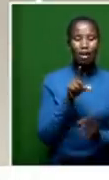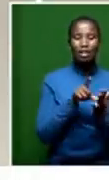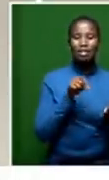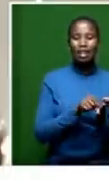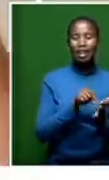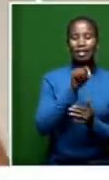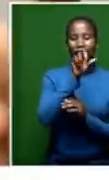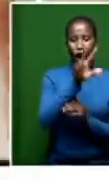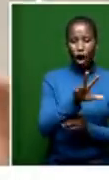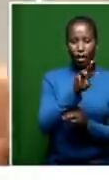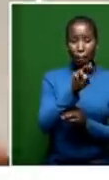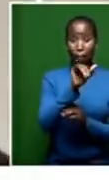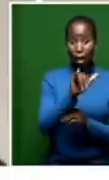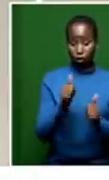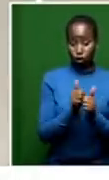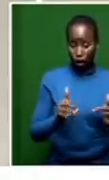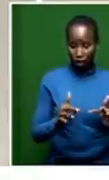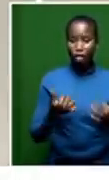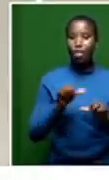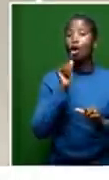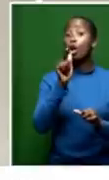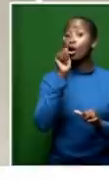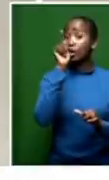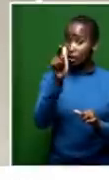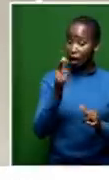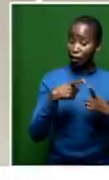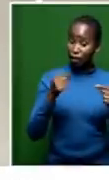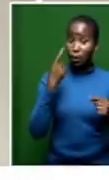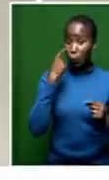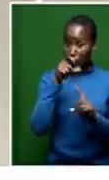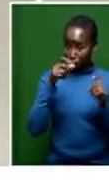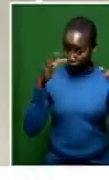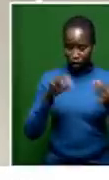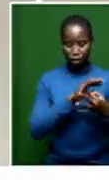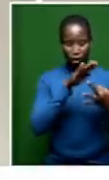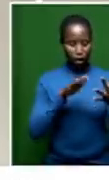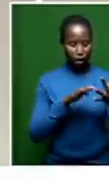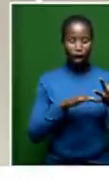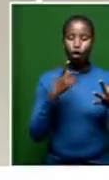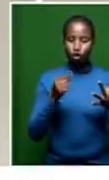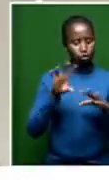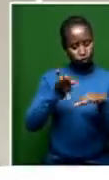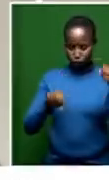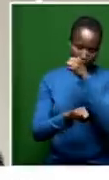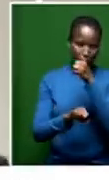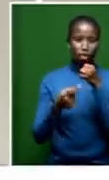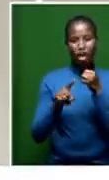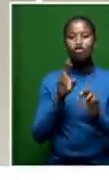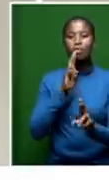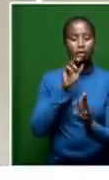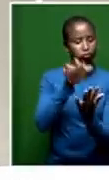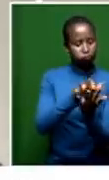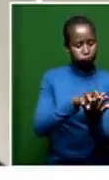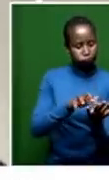we meet with her, we would have seen and interacted with witnesses. And the third aspect will be when we wrap up and write a report. And even when